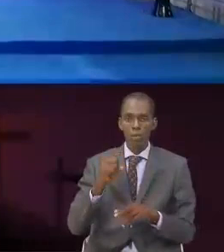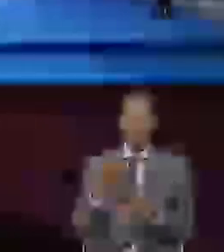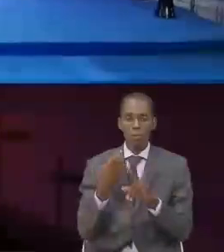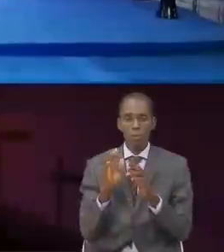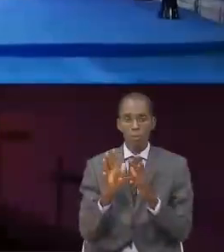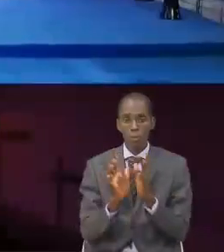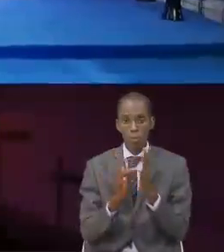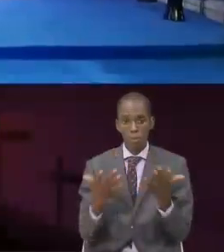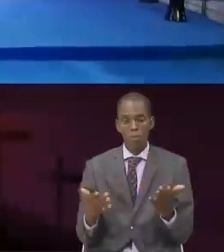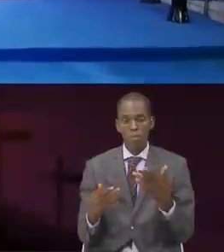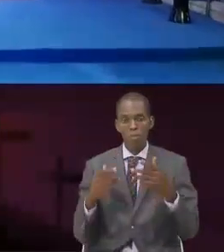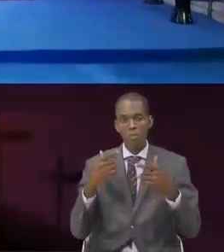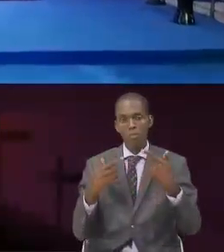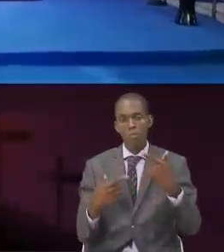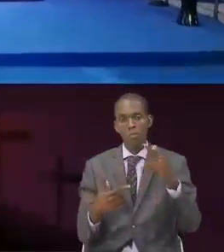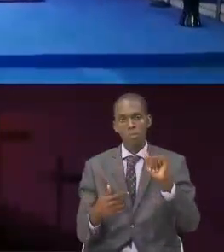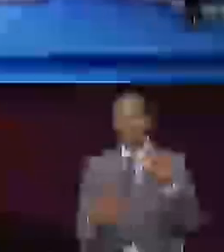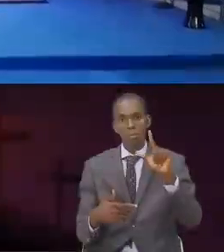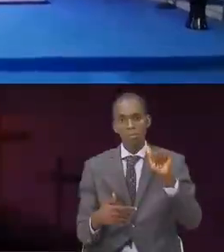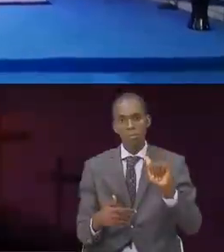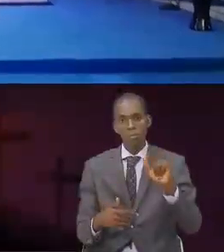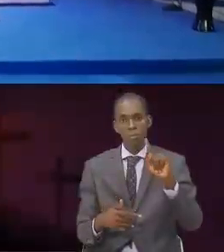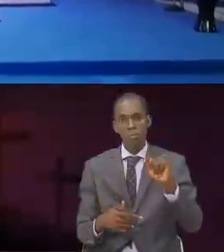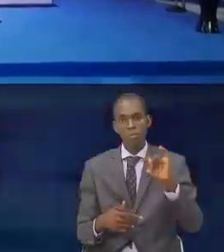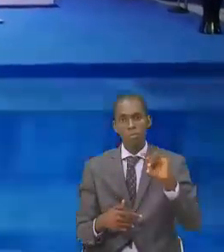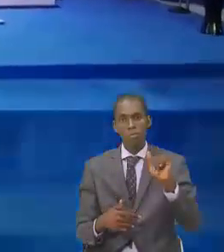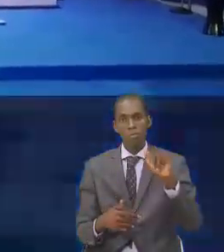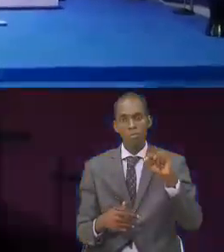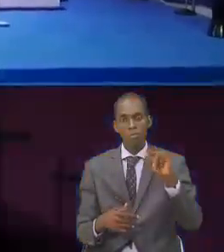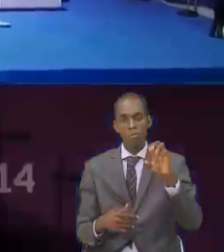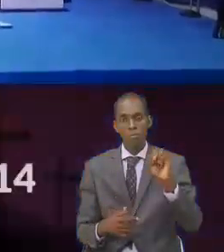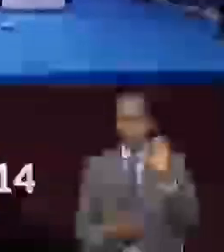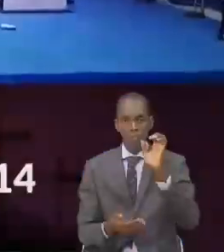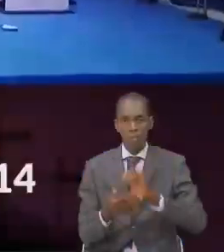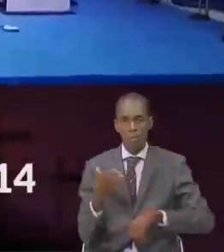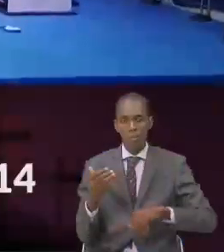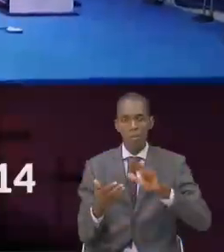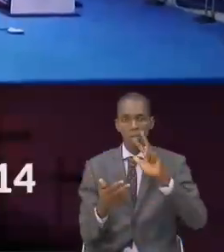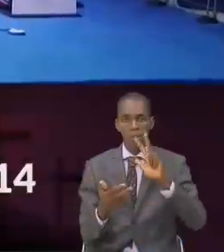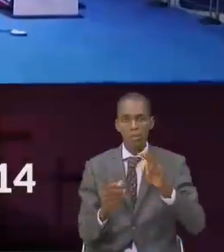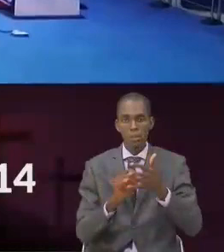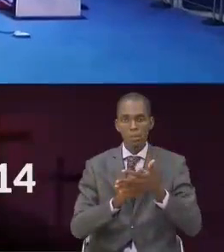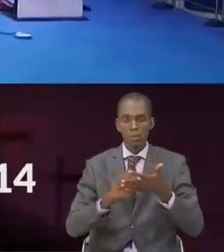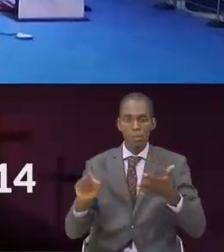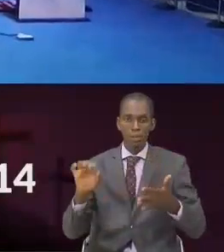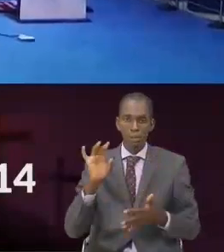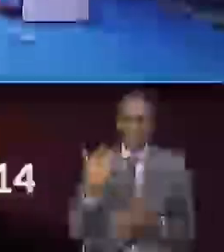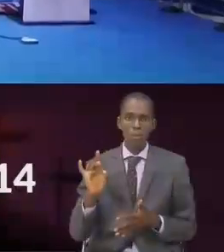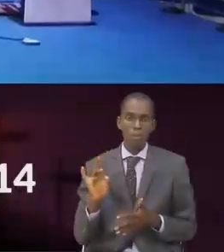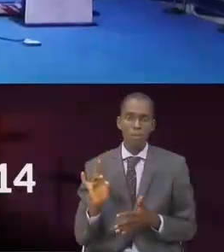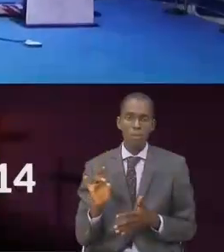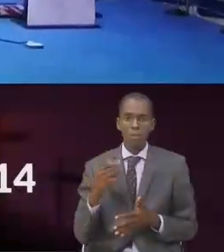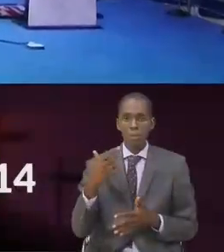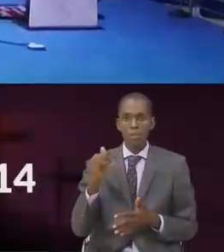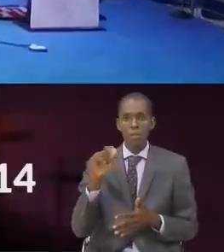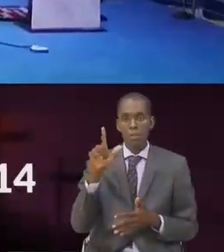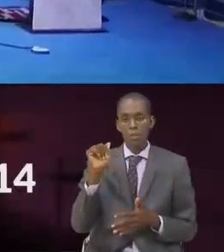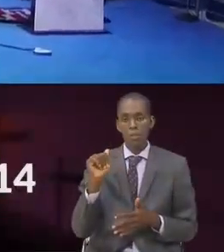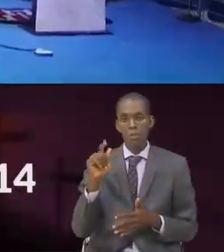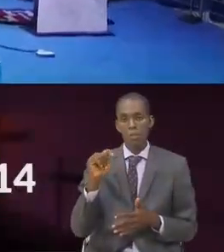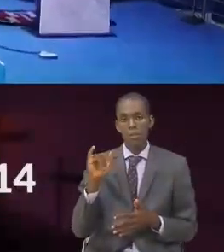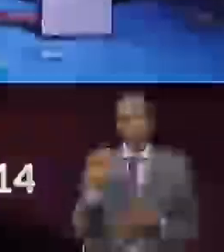nations. Galatians chapter 3, I'm looking at verse 8. In Galatians chapter 3, looking at